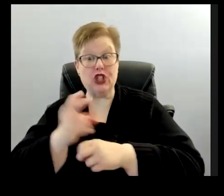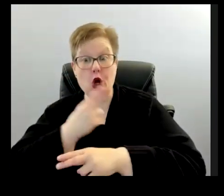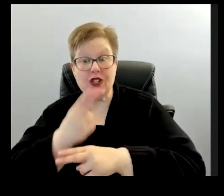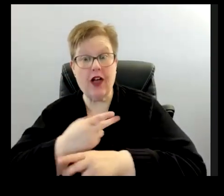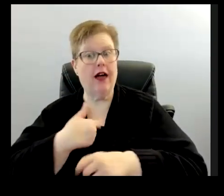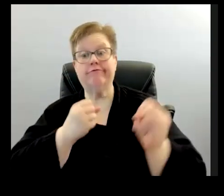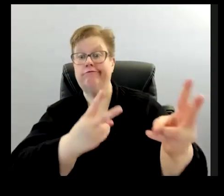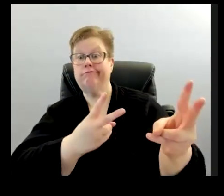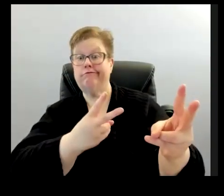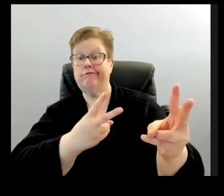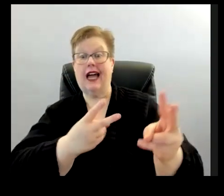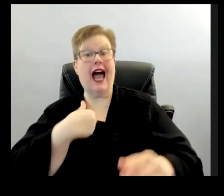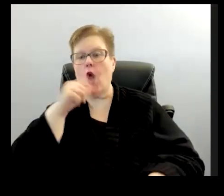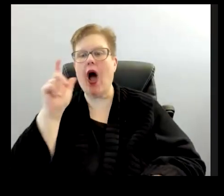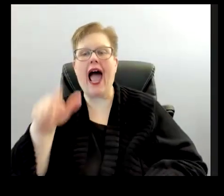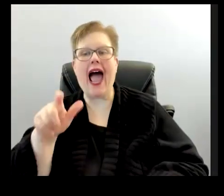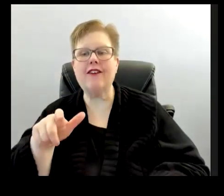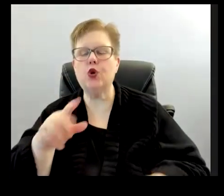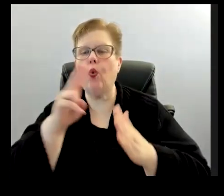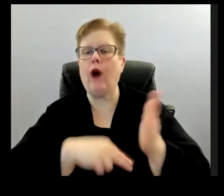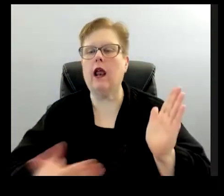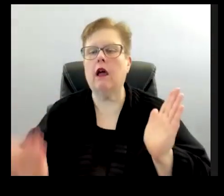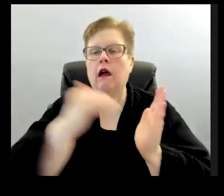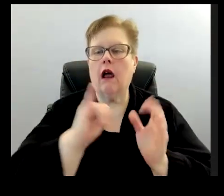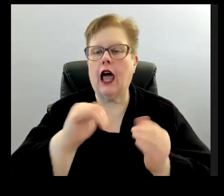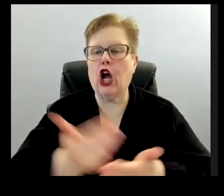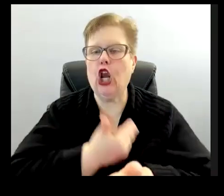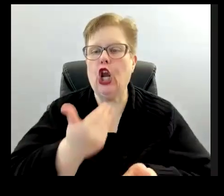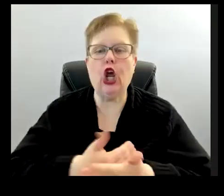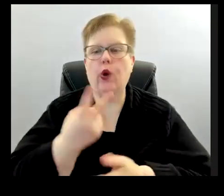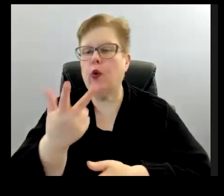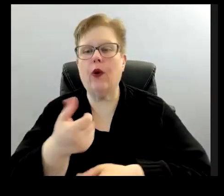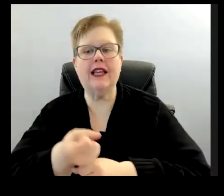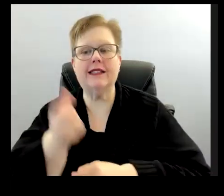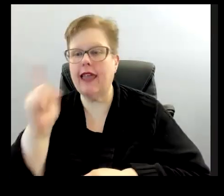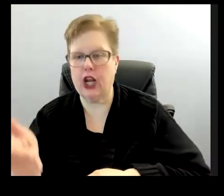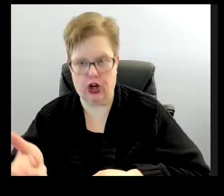it in Zotero. I don't have to then read it like it's brand new to me 2 years later.